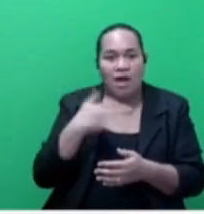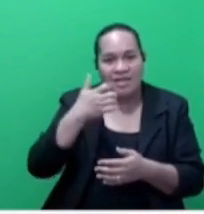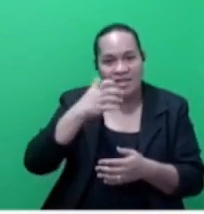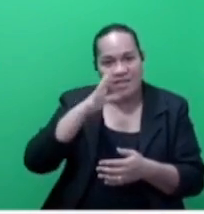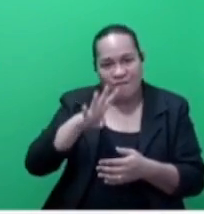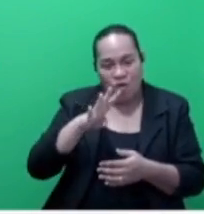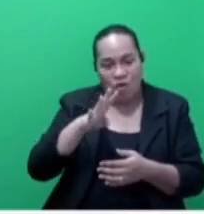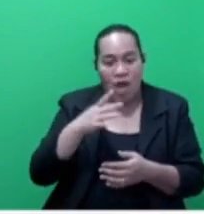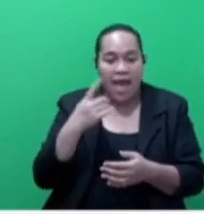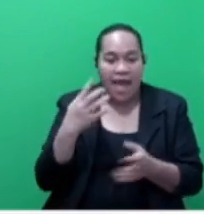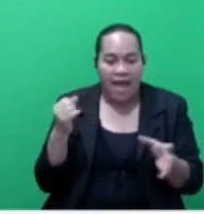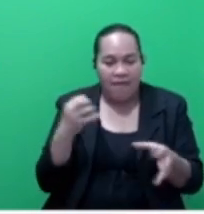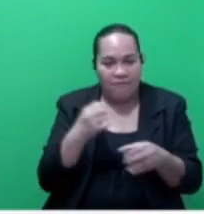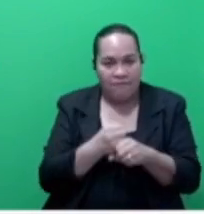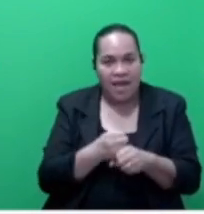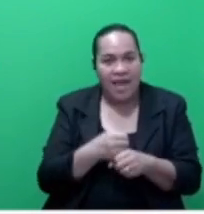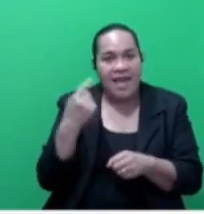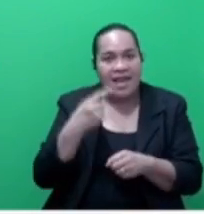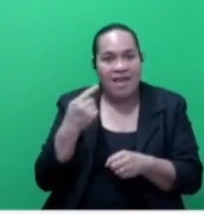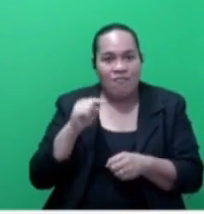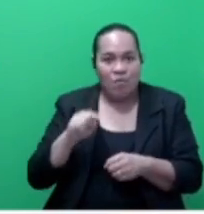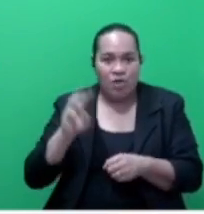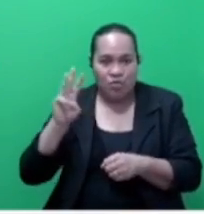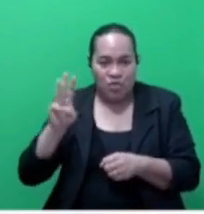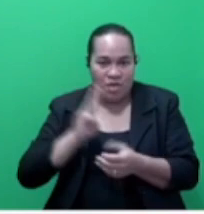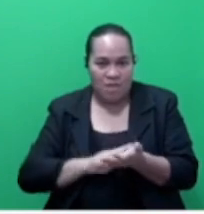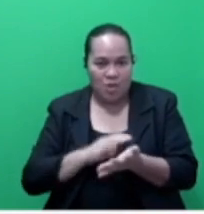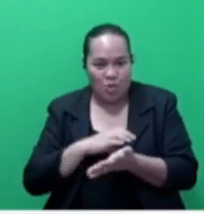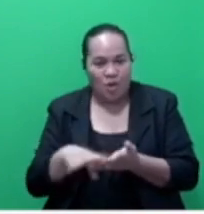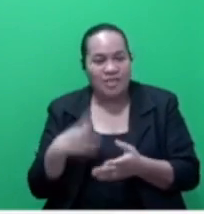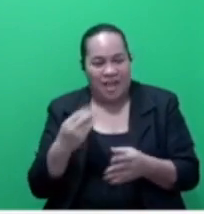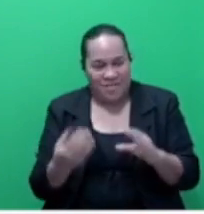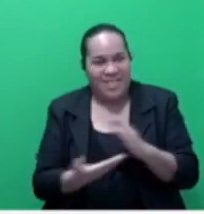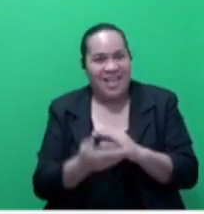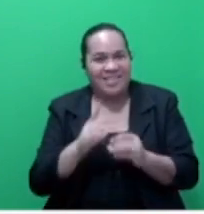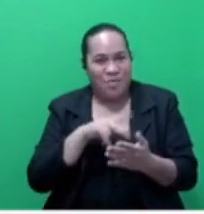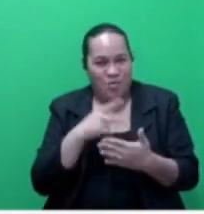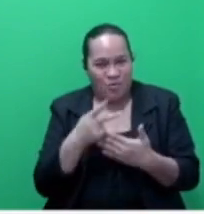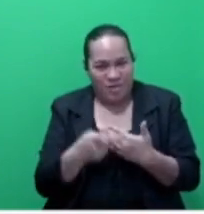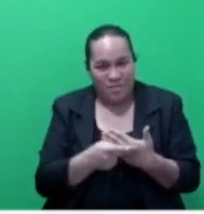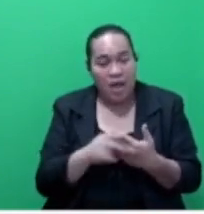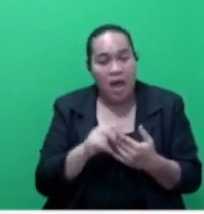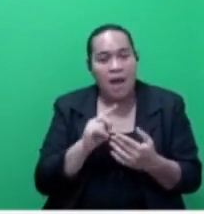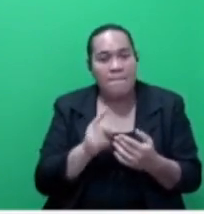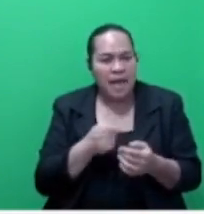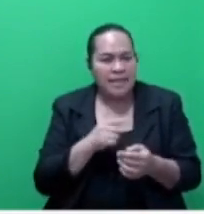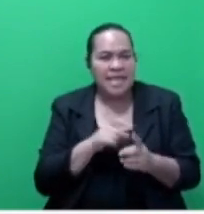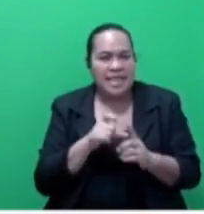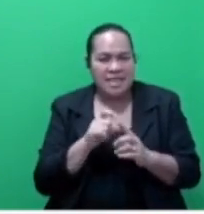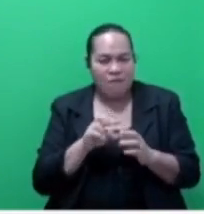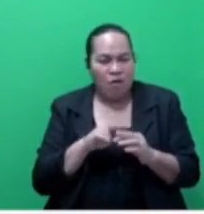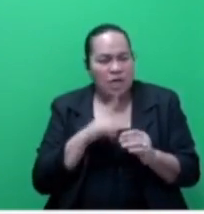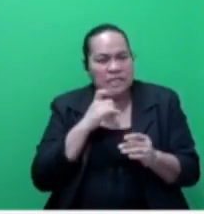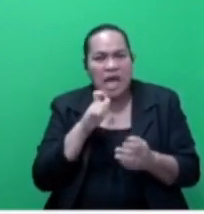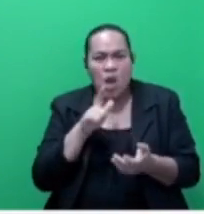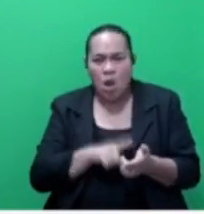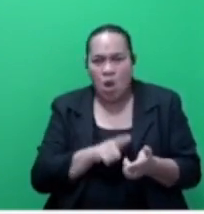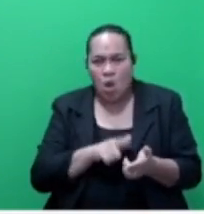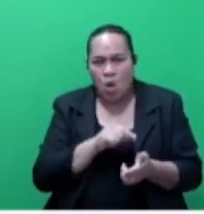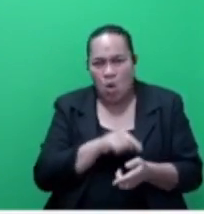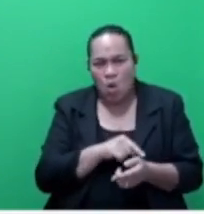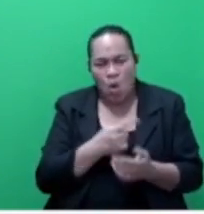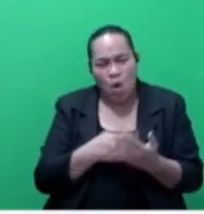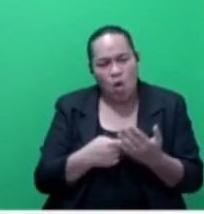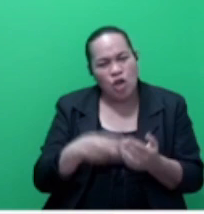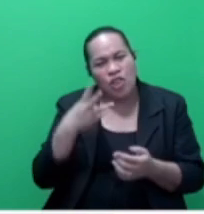with $11.3 million in loans were covered under the scheme. However, Mr. Speaker, sir, the default rate is in fact very low. Only